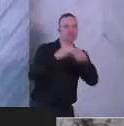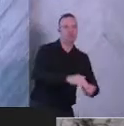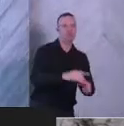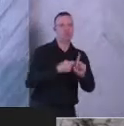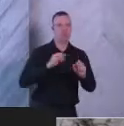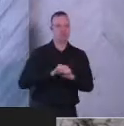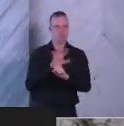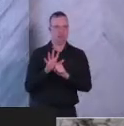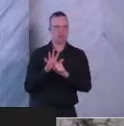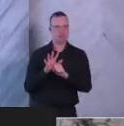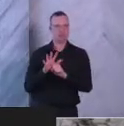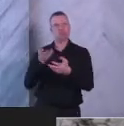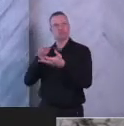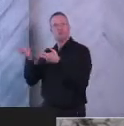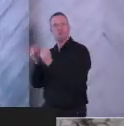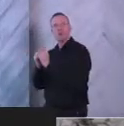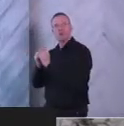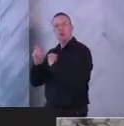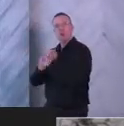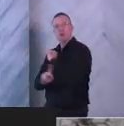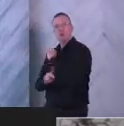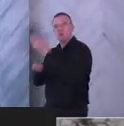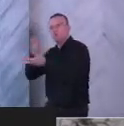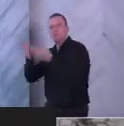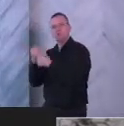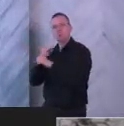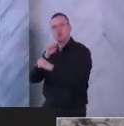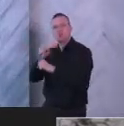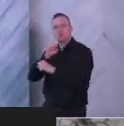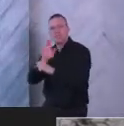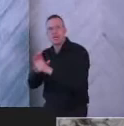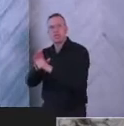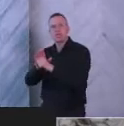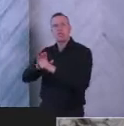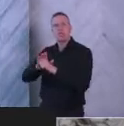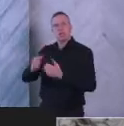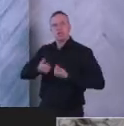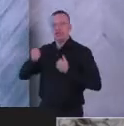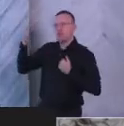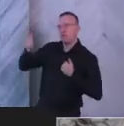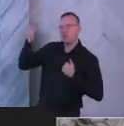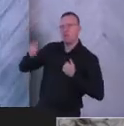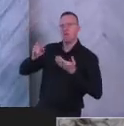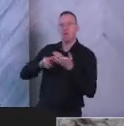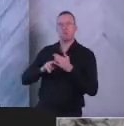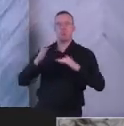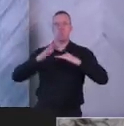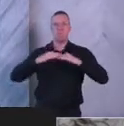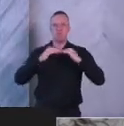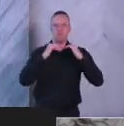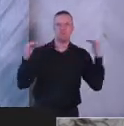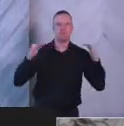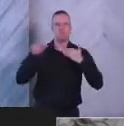with Parliament to ensure a delivered, guaranteed livable income, which will create a floor for everyone,